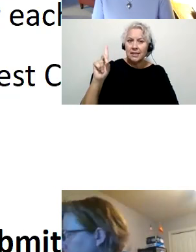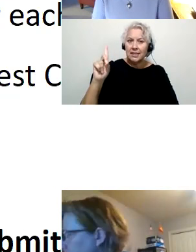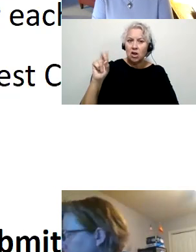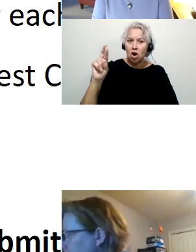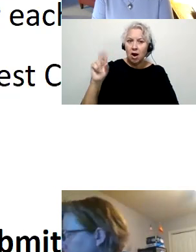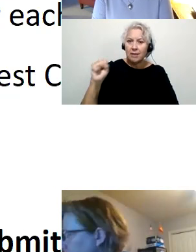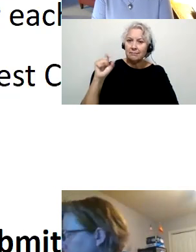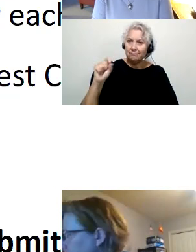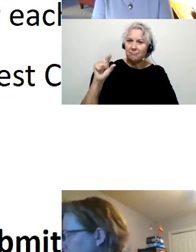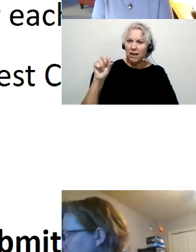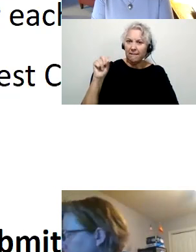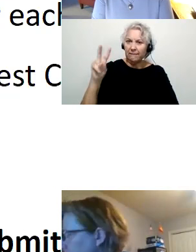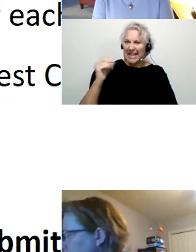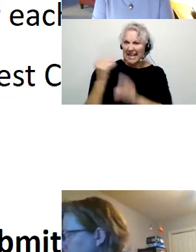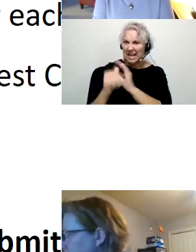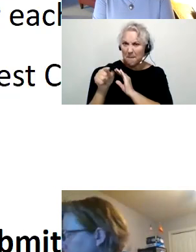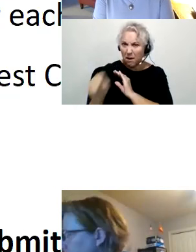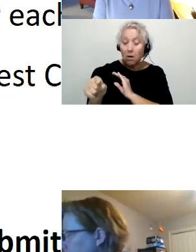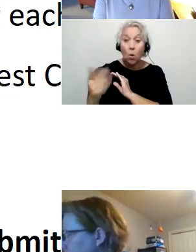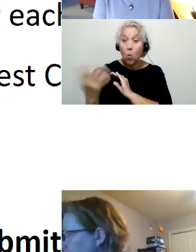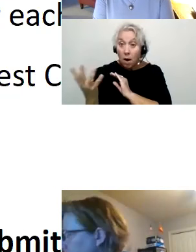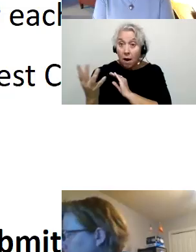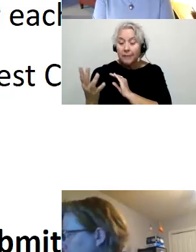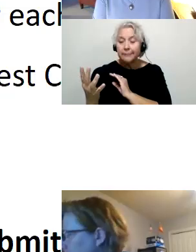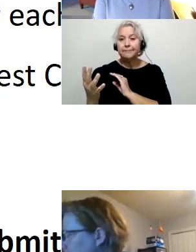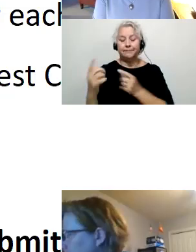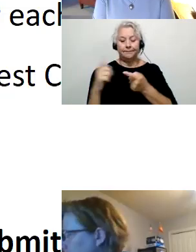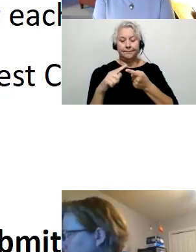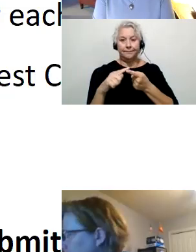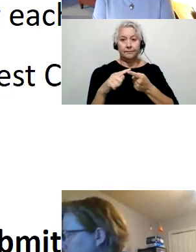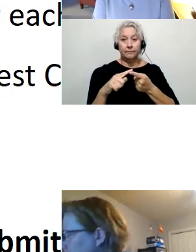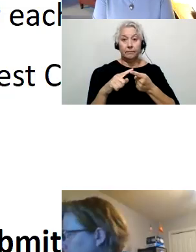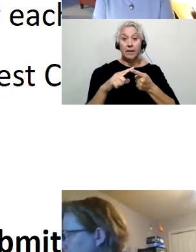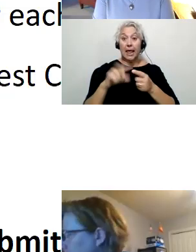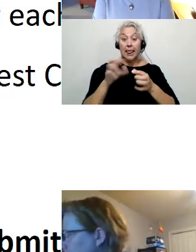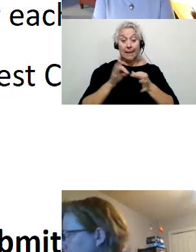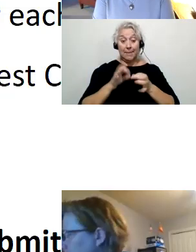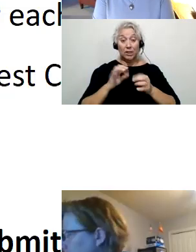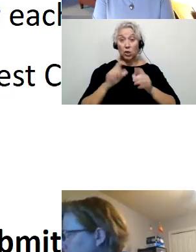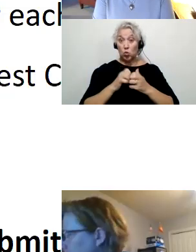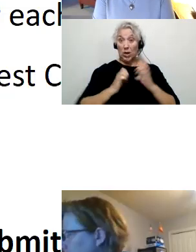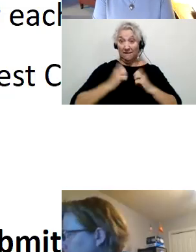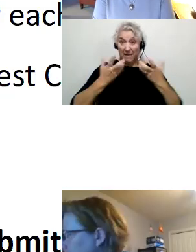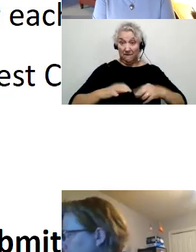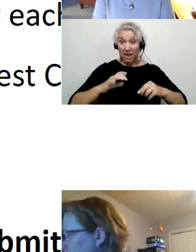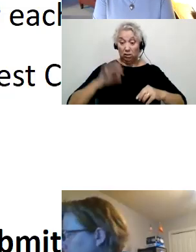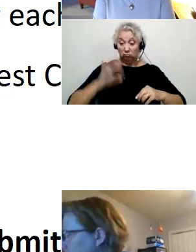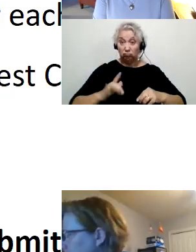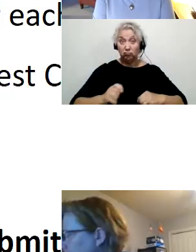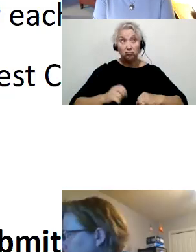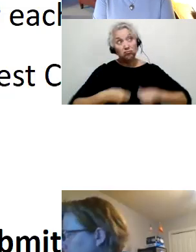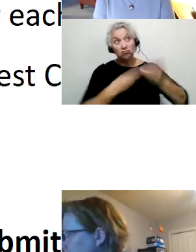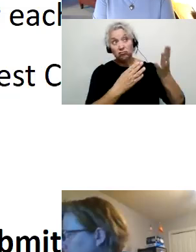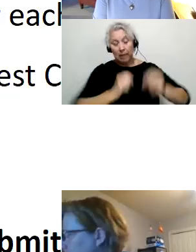lthomas@okdrs.gov. And what you'll need to email her is a screenshot of the message on the screen after you hit submit on your